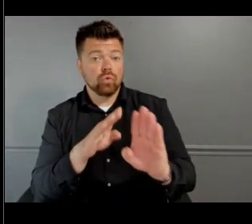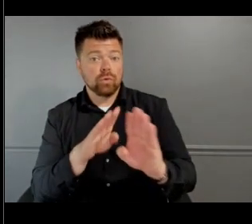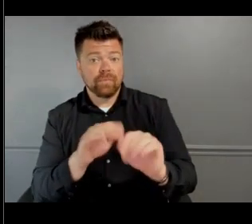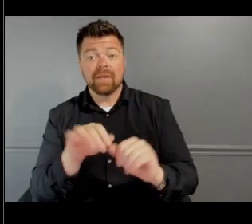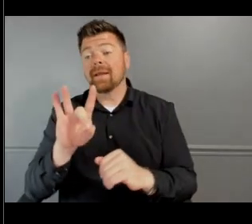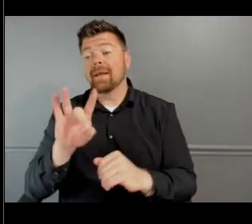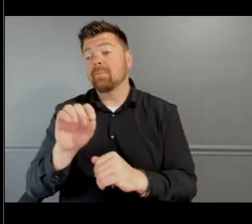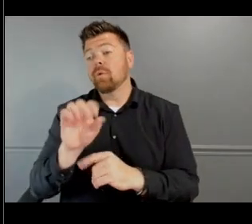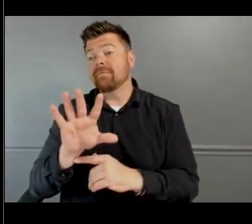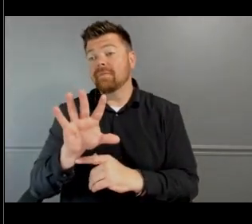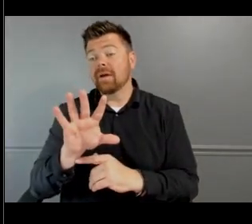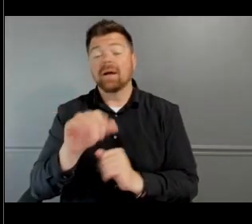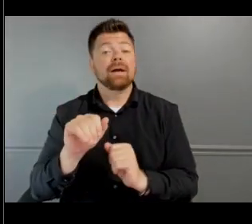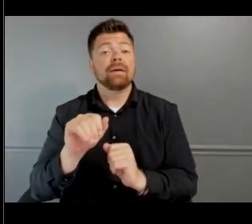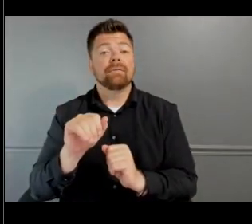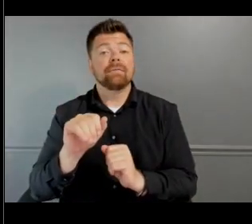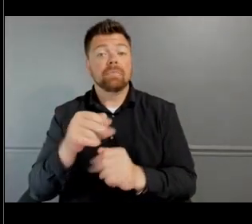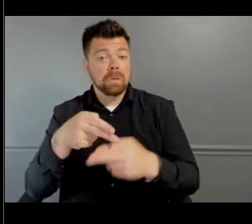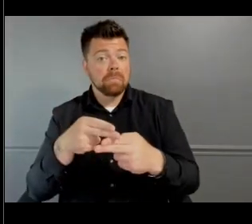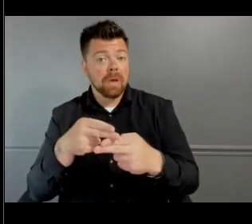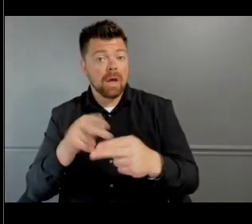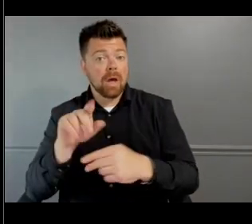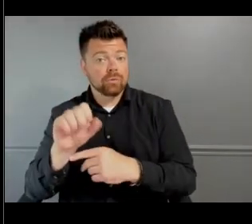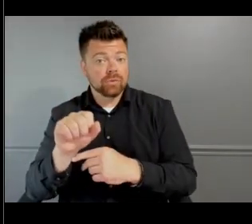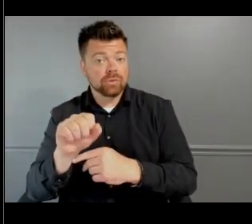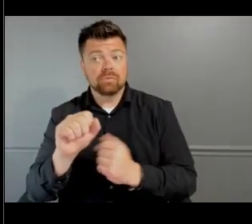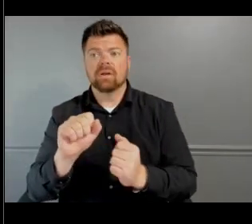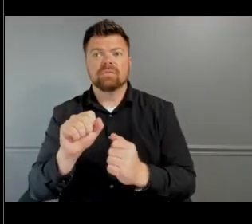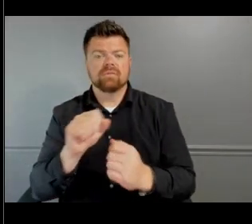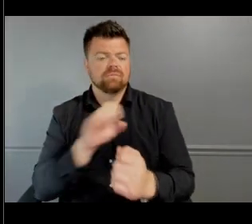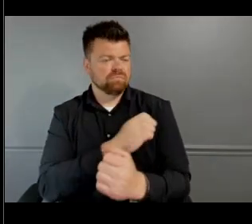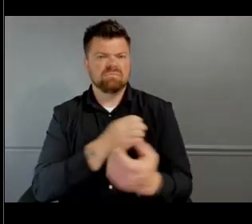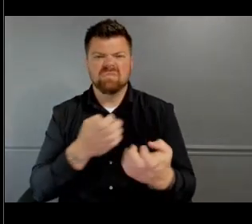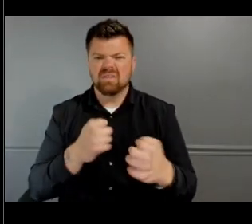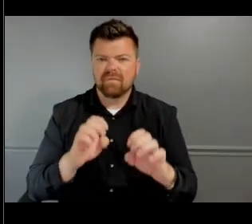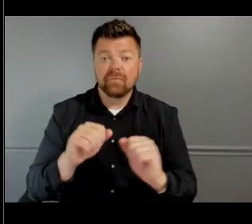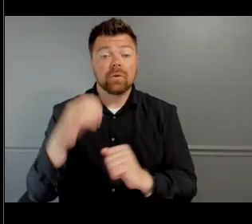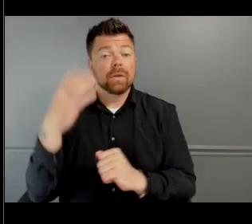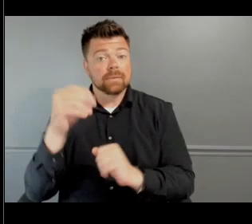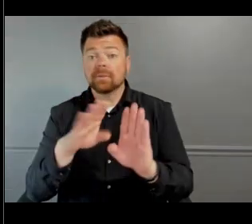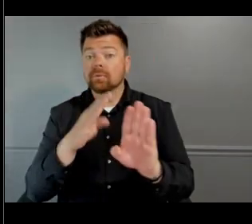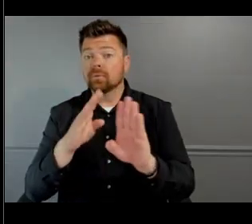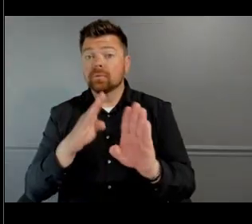8.5 pounds of force for exterior doors to operate.